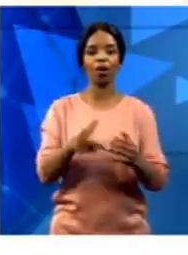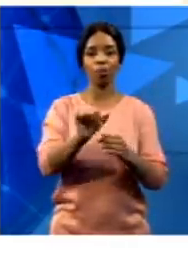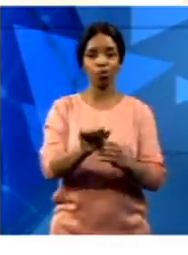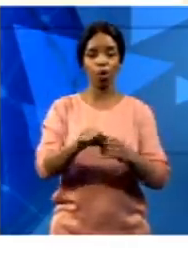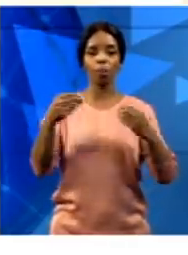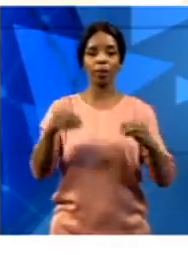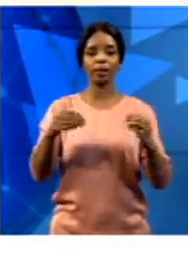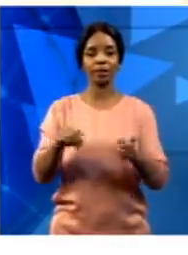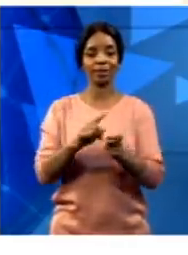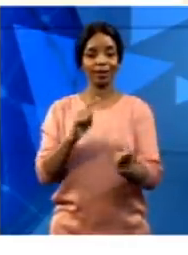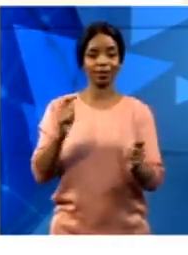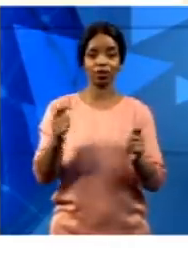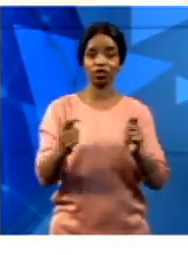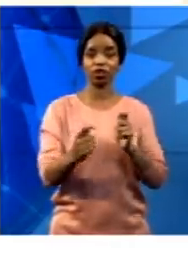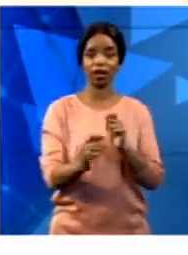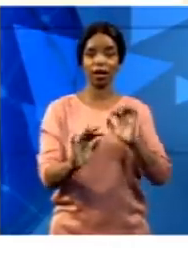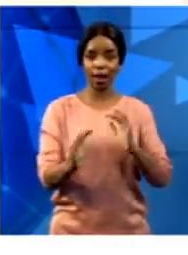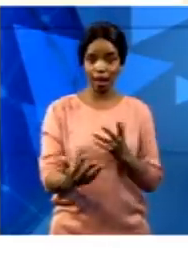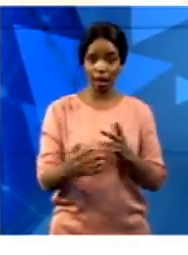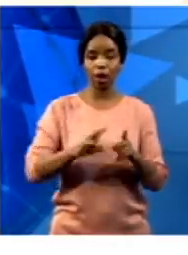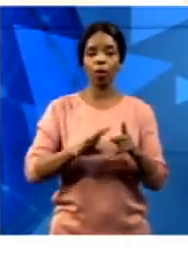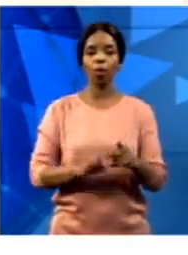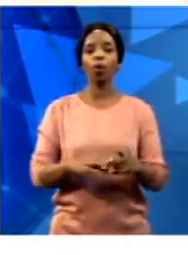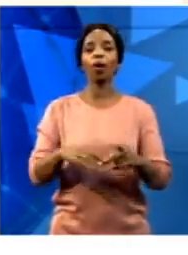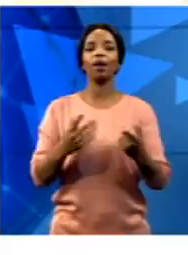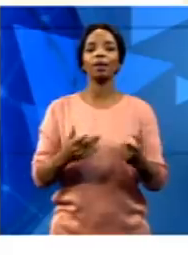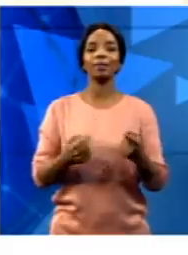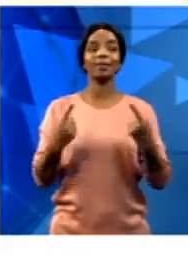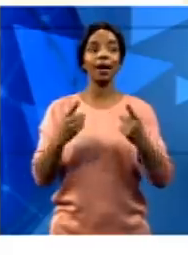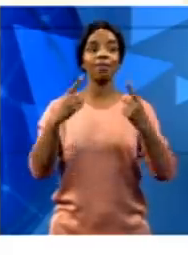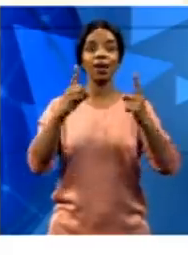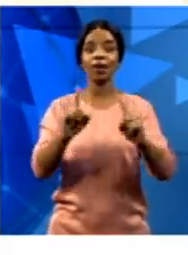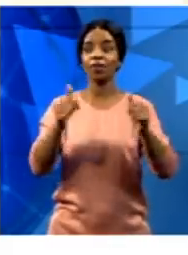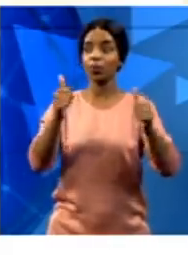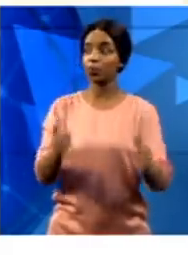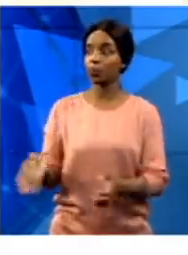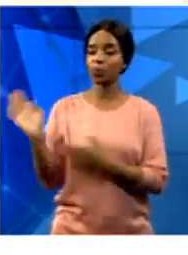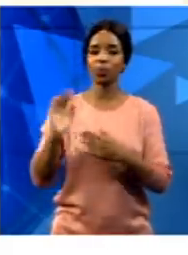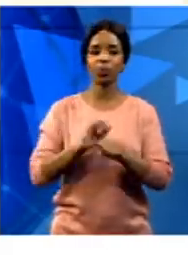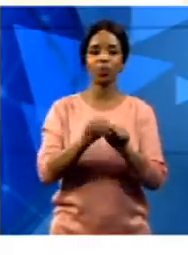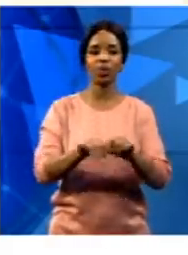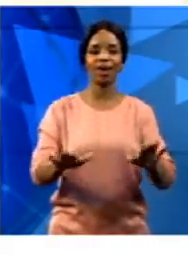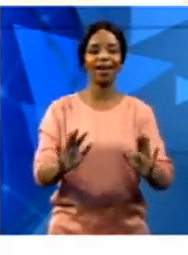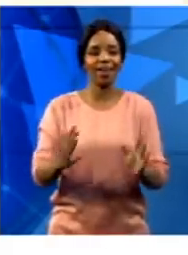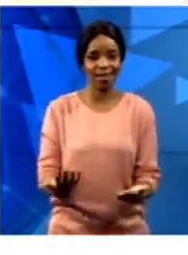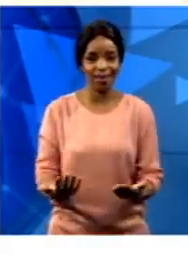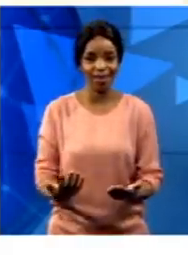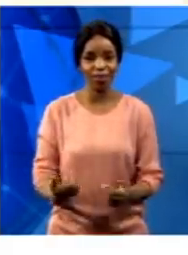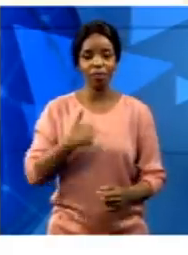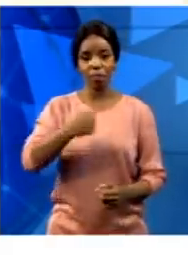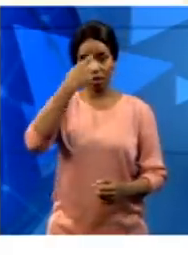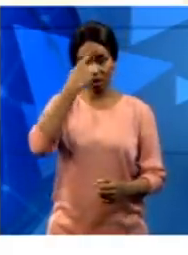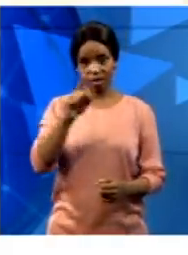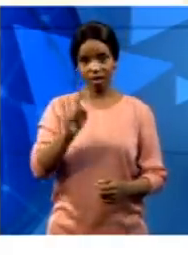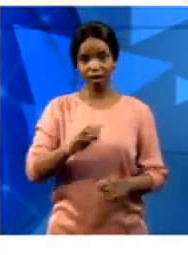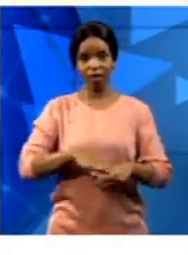survive this very difficult period. So I hope it's a comprehensive view for most, particularly small businesses, to understand